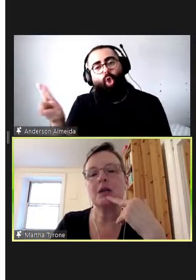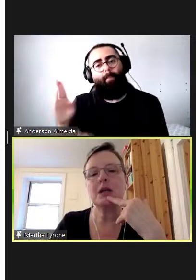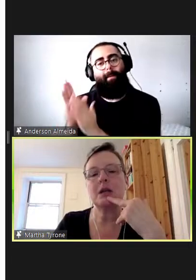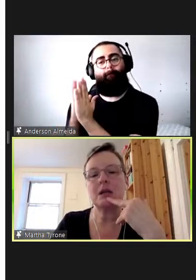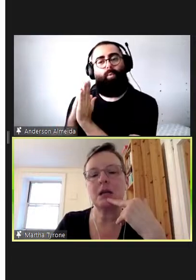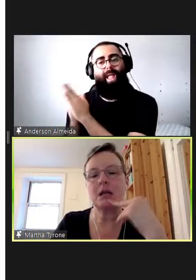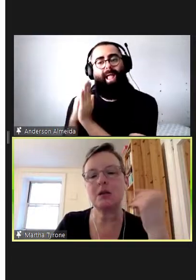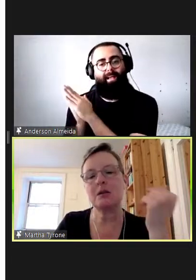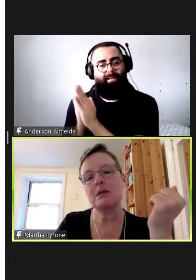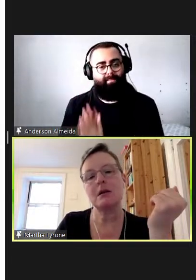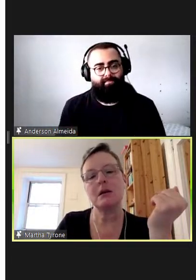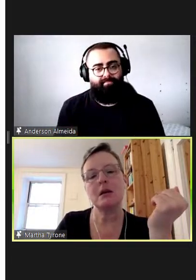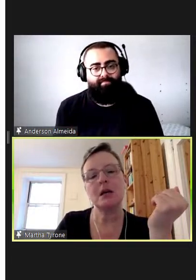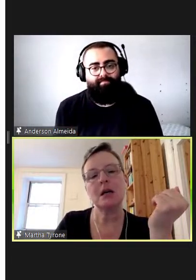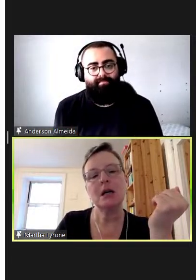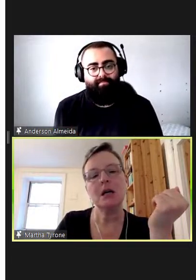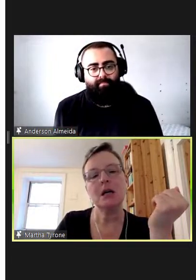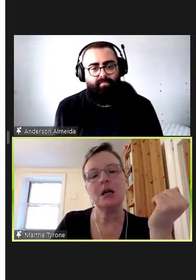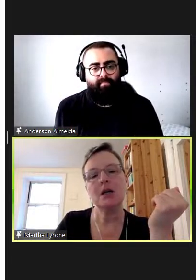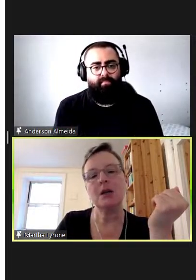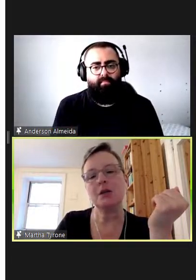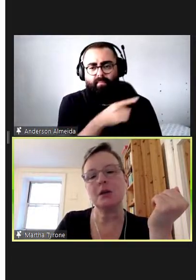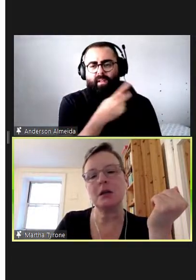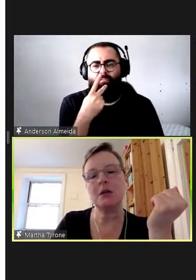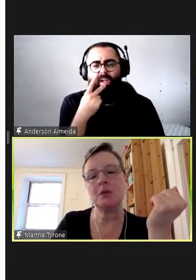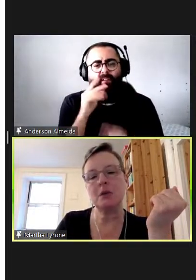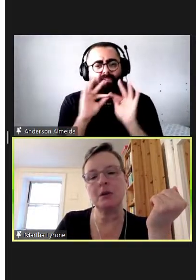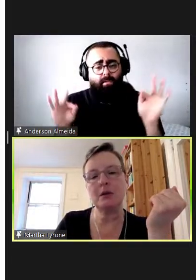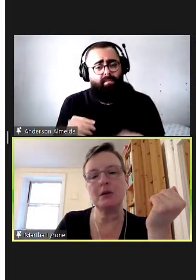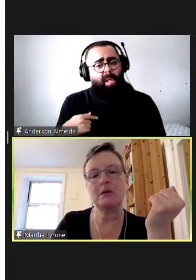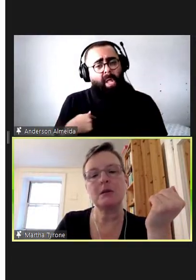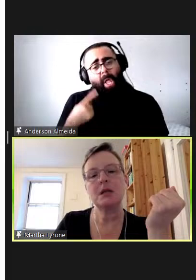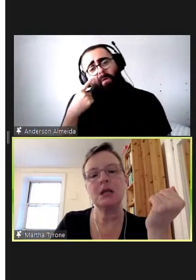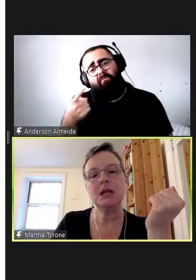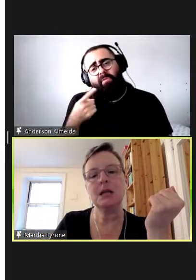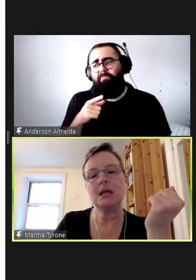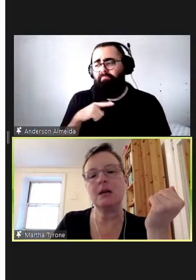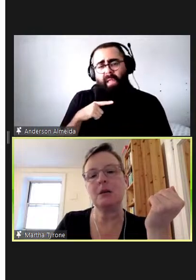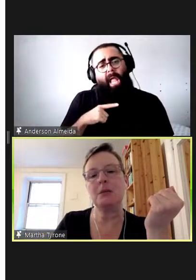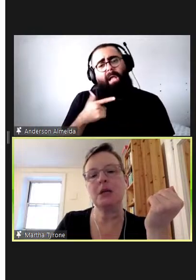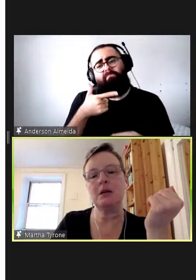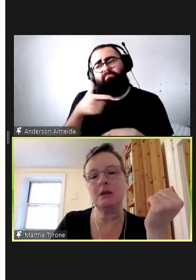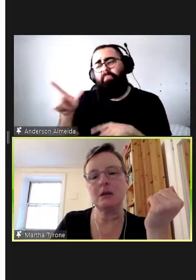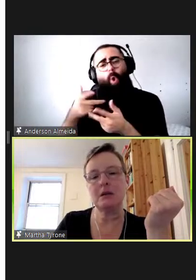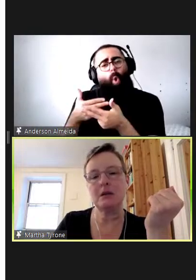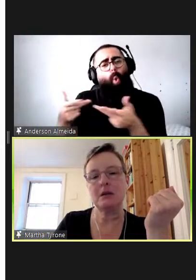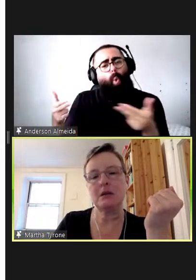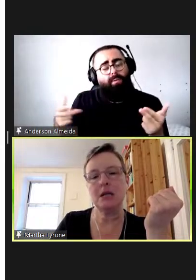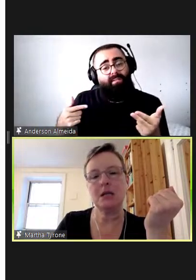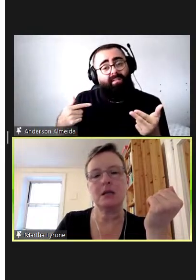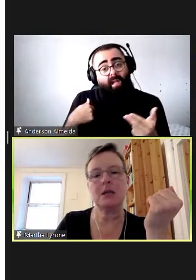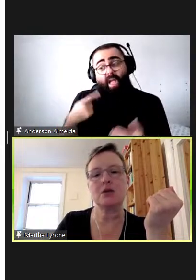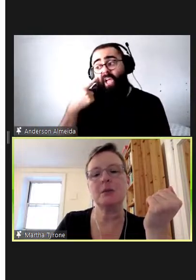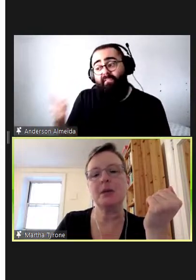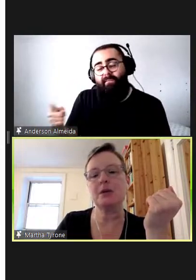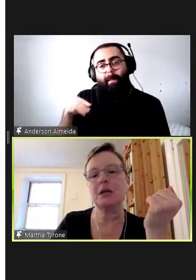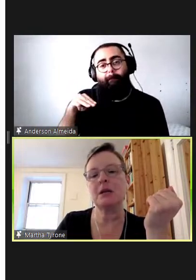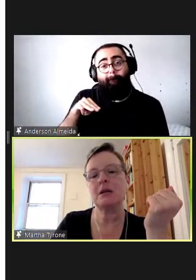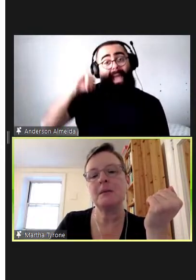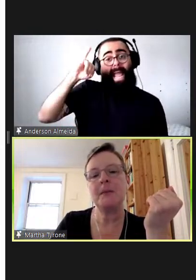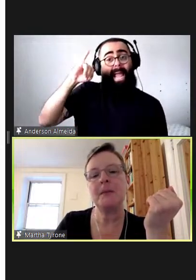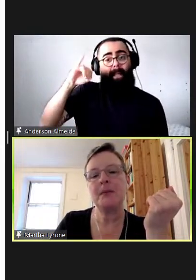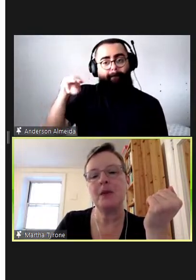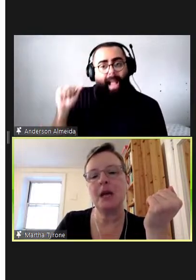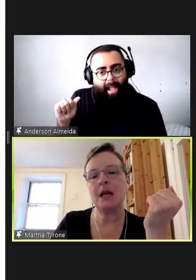In the second case, the target word is at a minor intonational